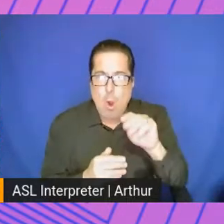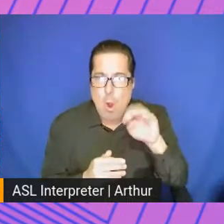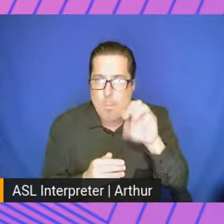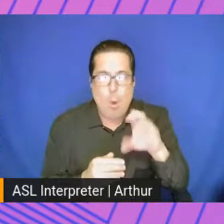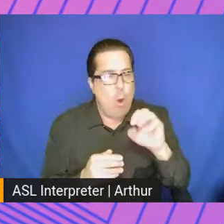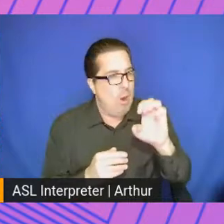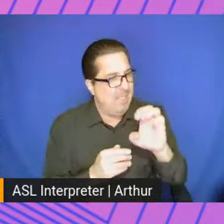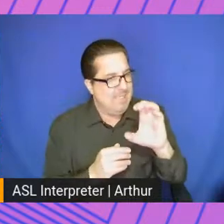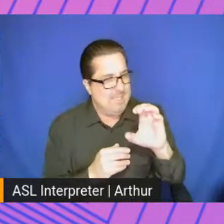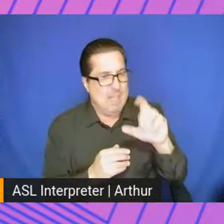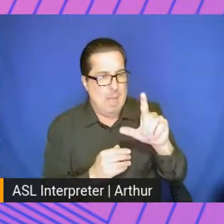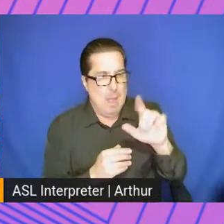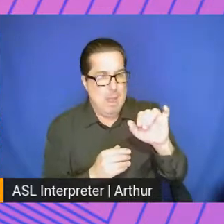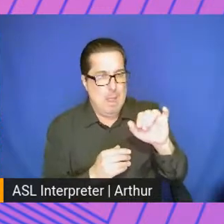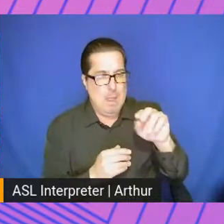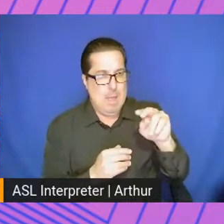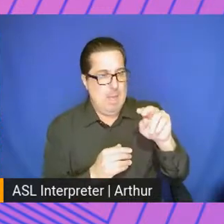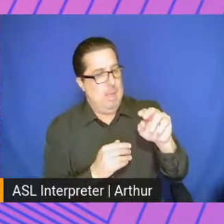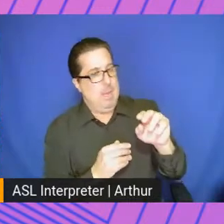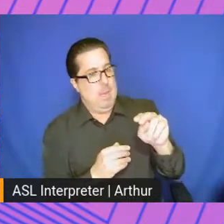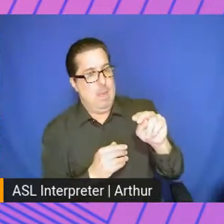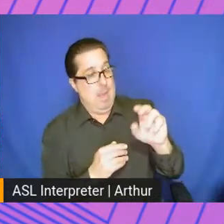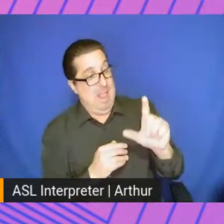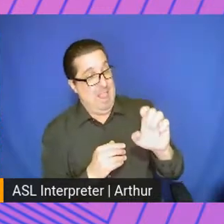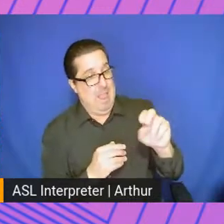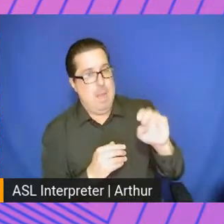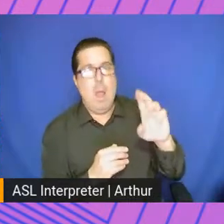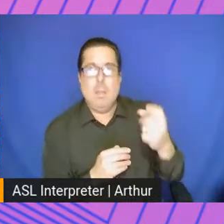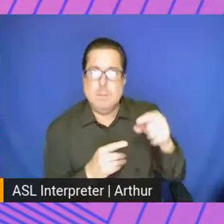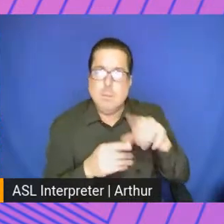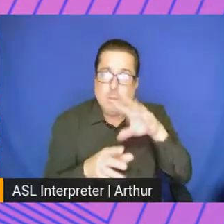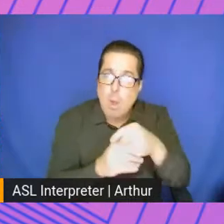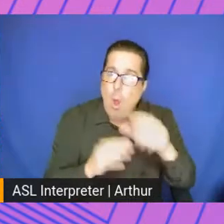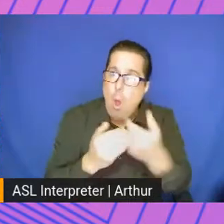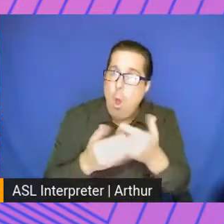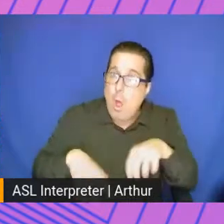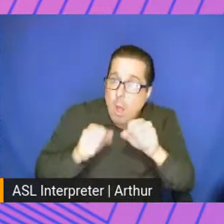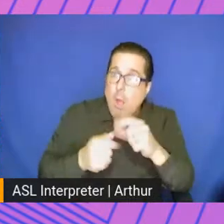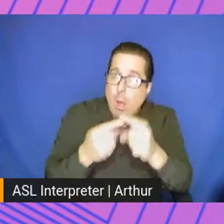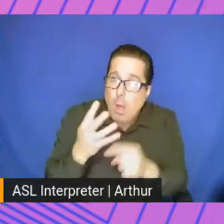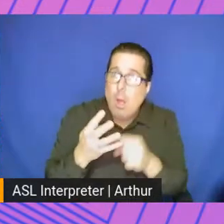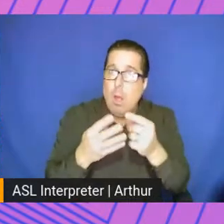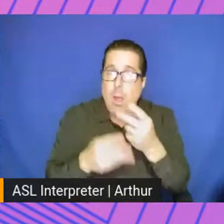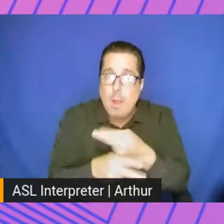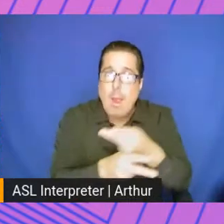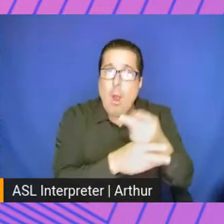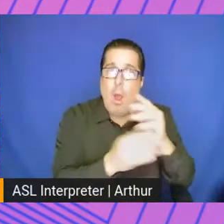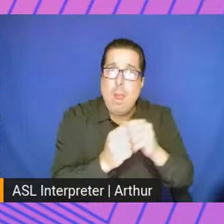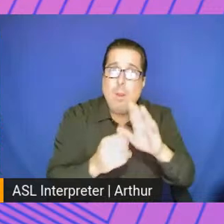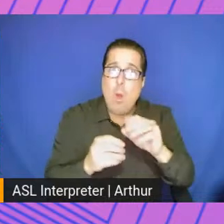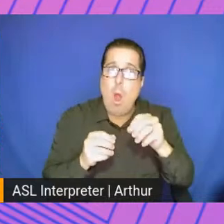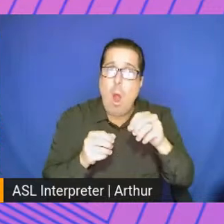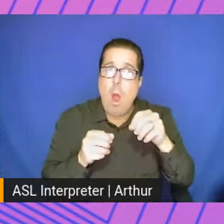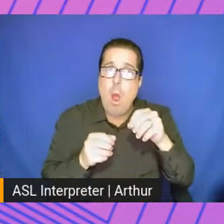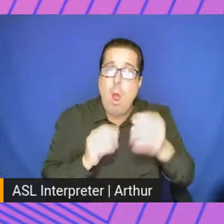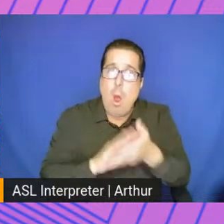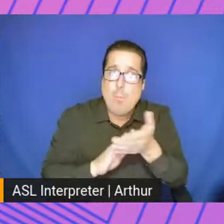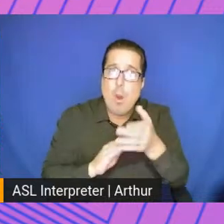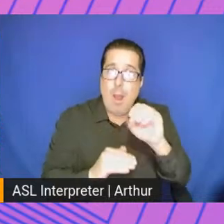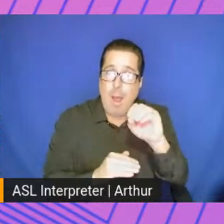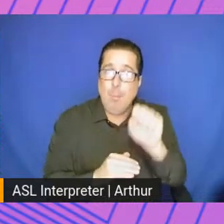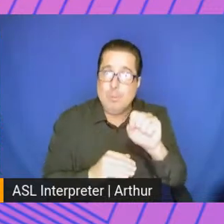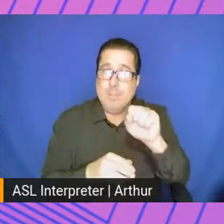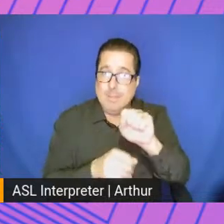especially helpful when you're securing your hosts and having different measures in place for your operating systems to manage security there, where your